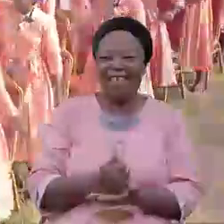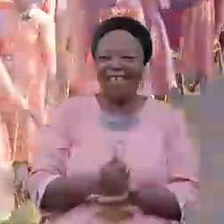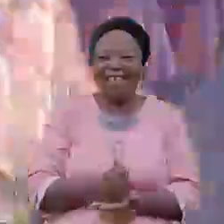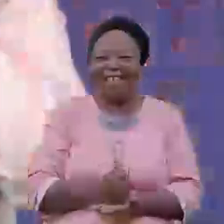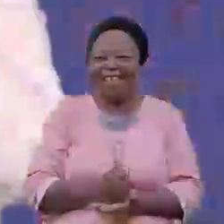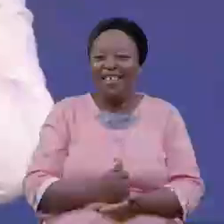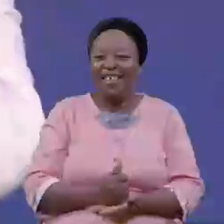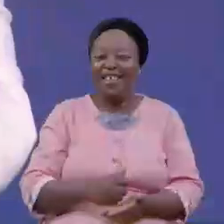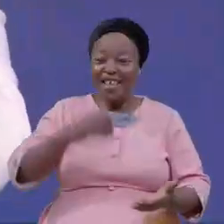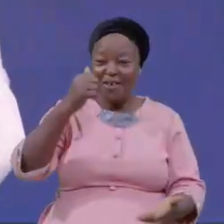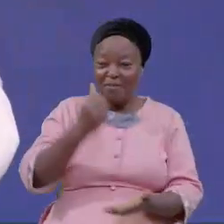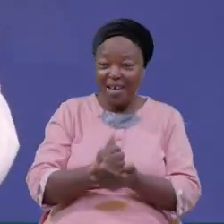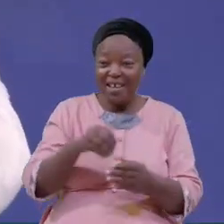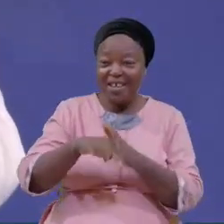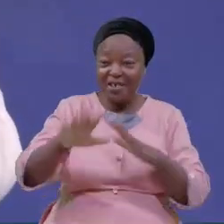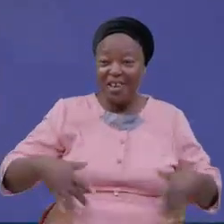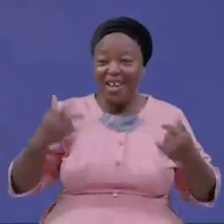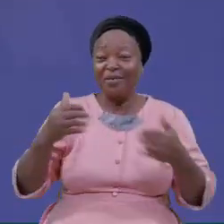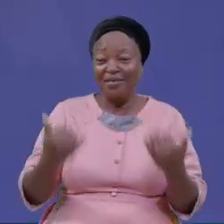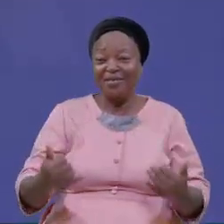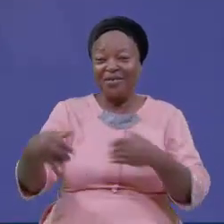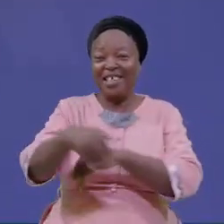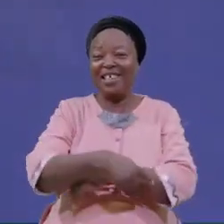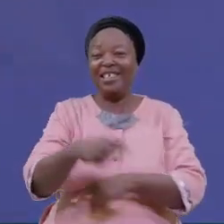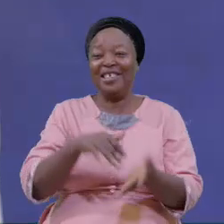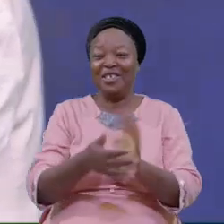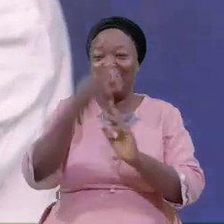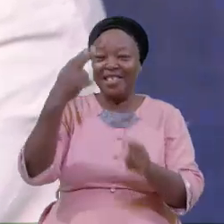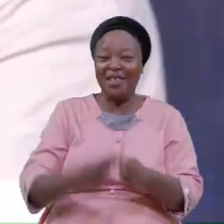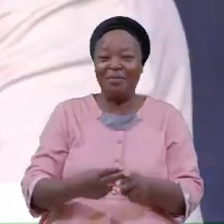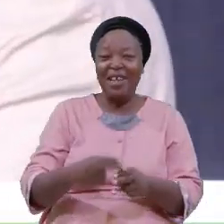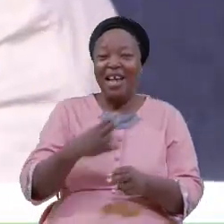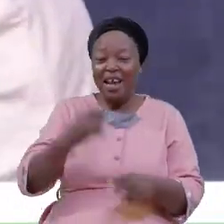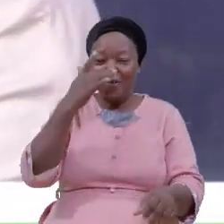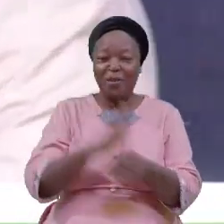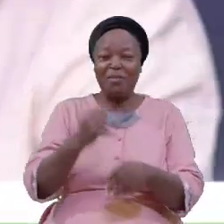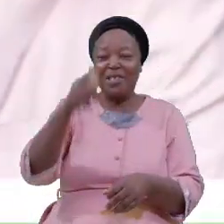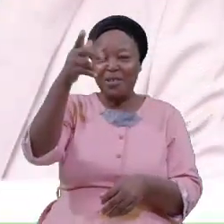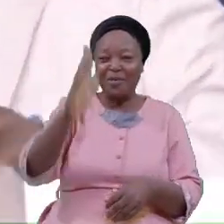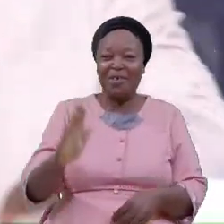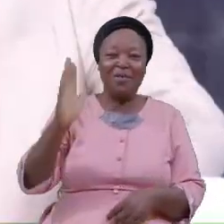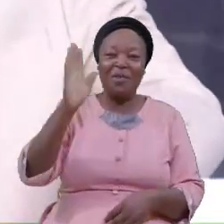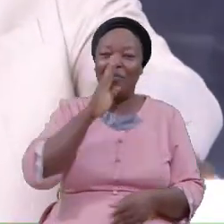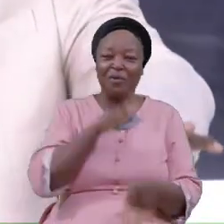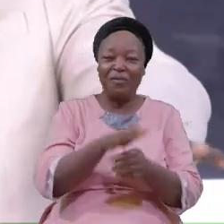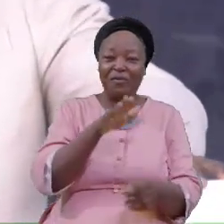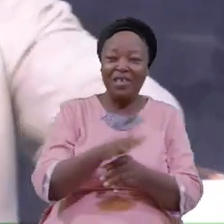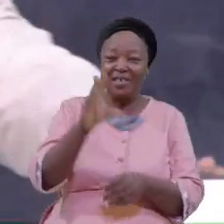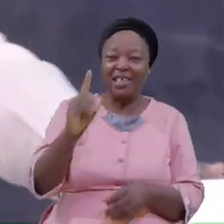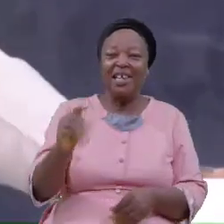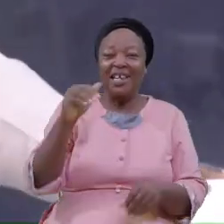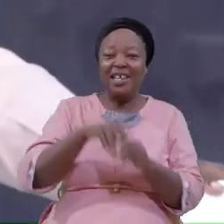Amen in your life today. And the promises of God will be fulfilled in every